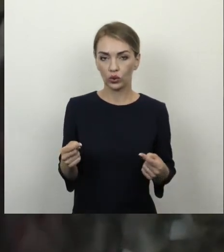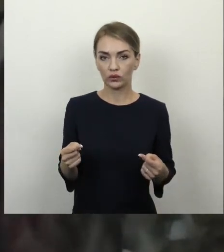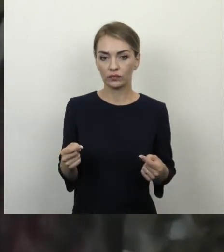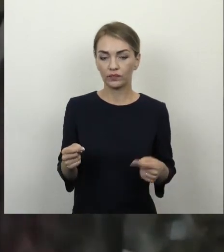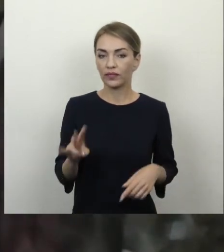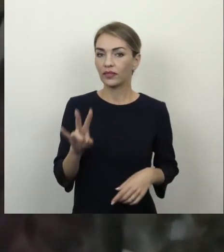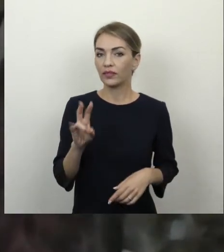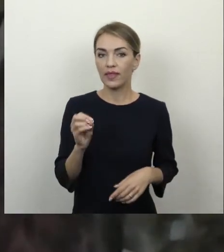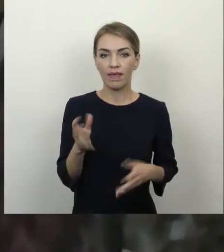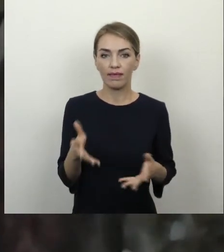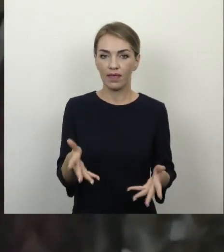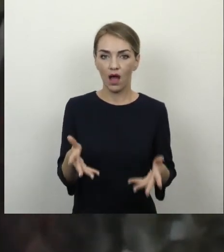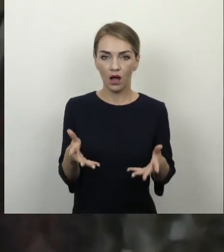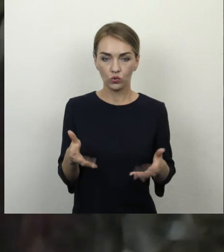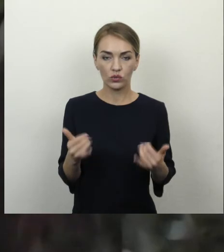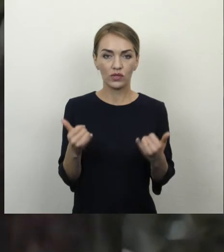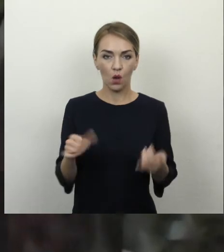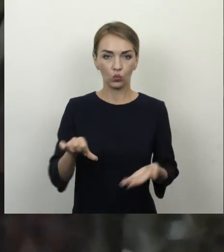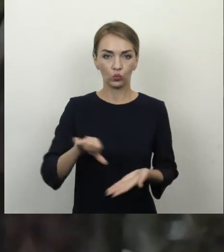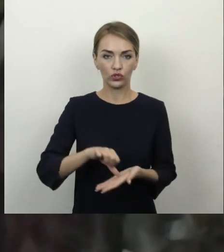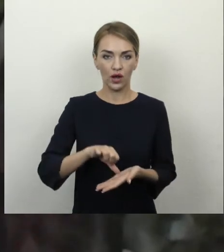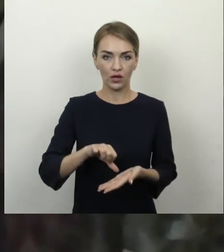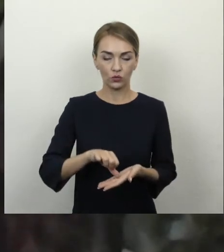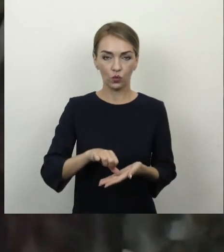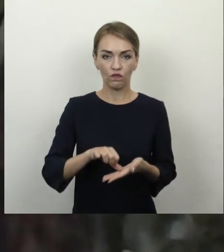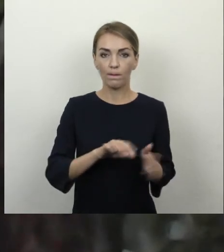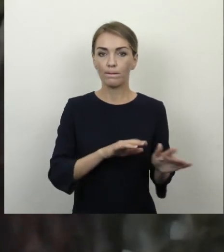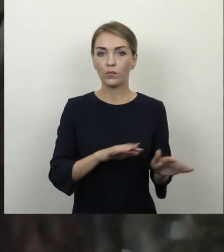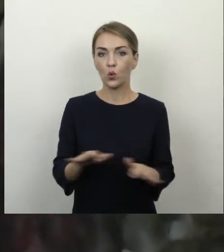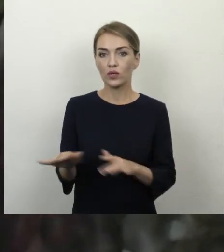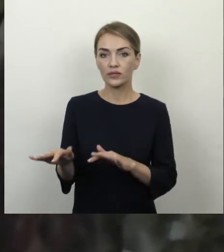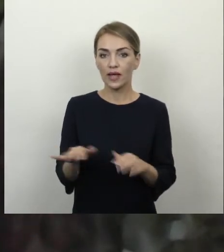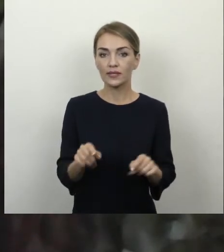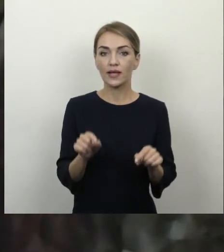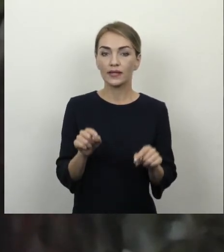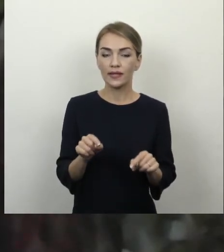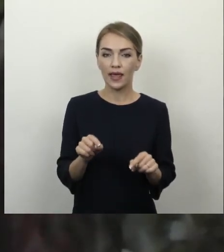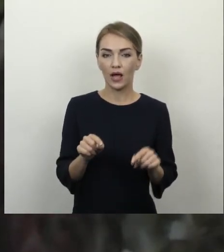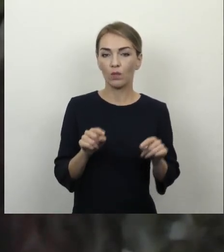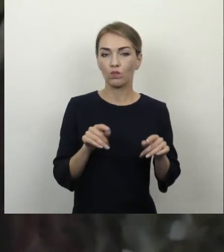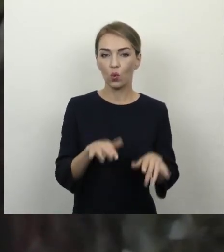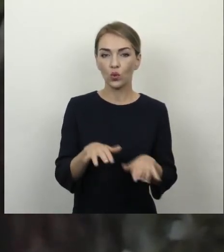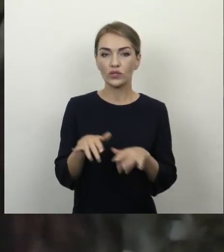it creates ambiguity for the